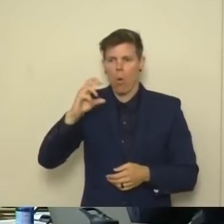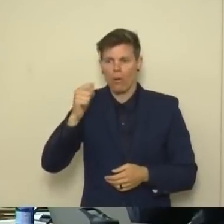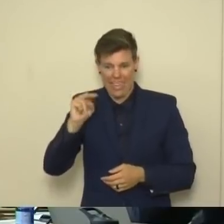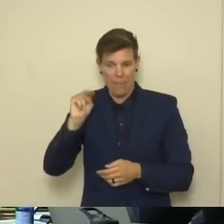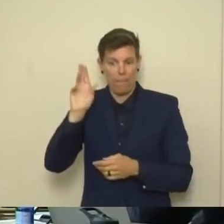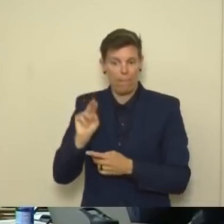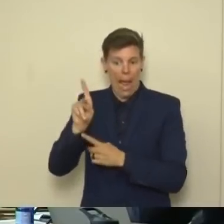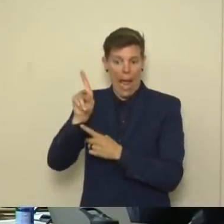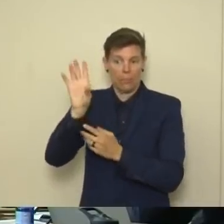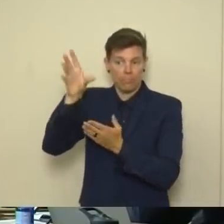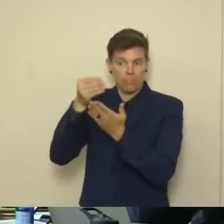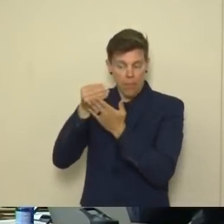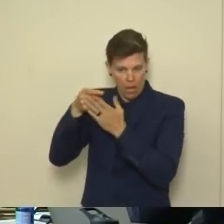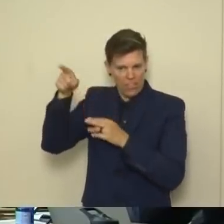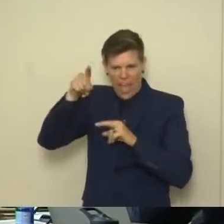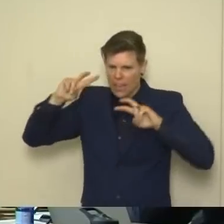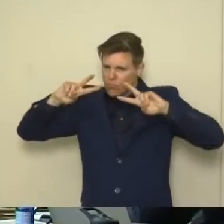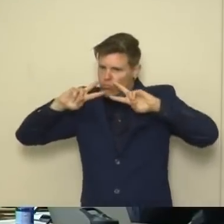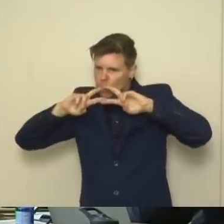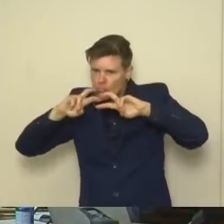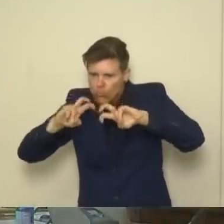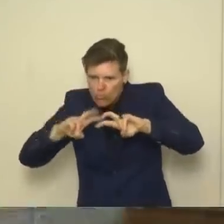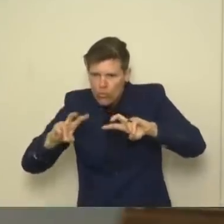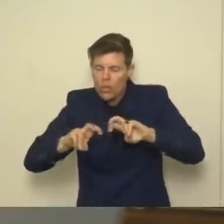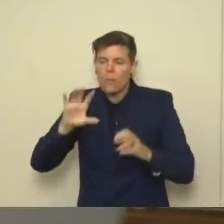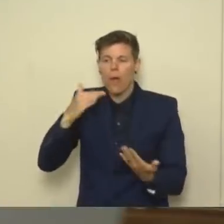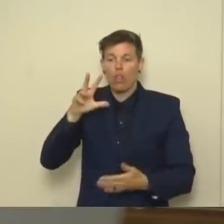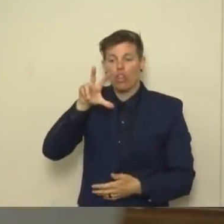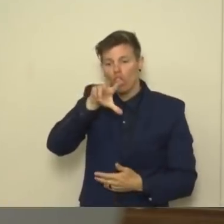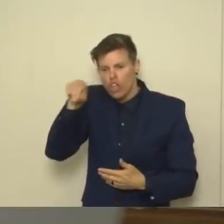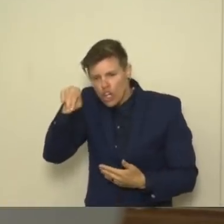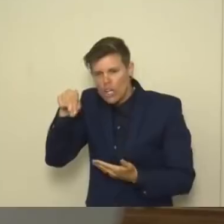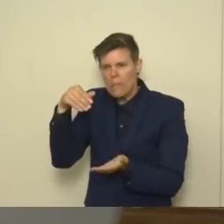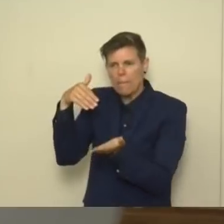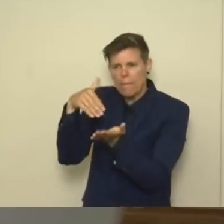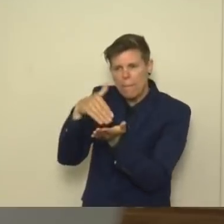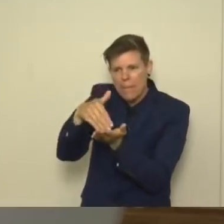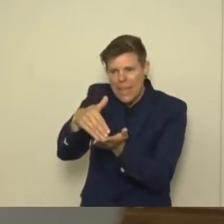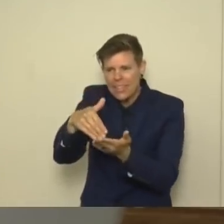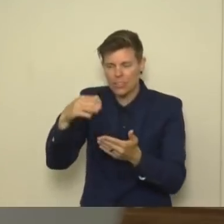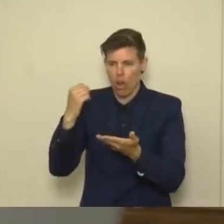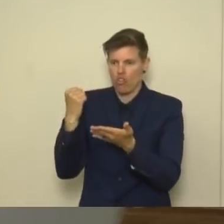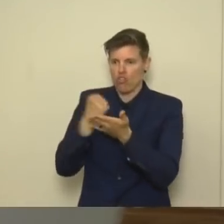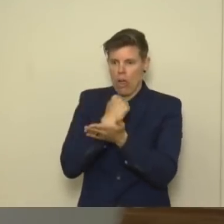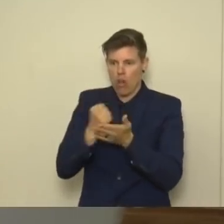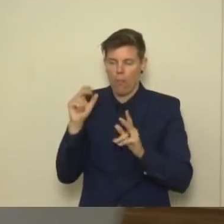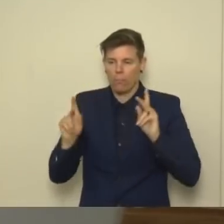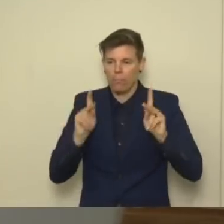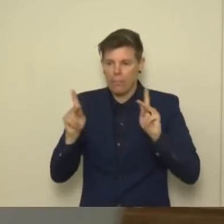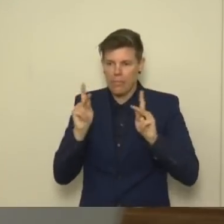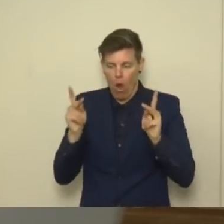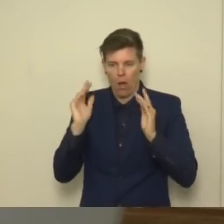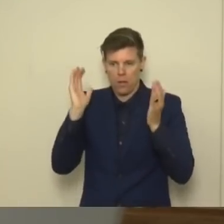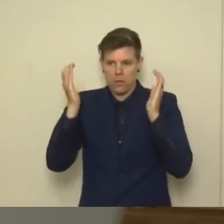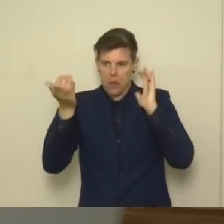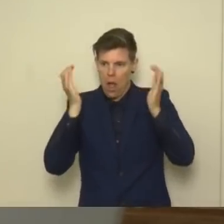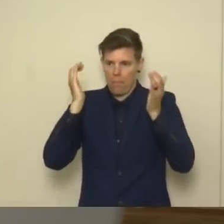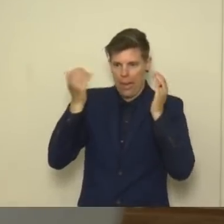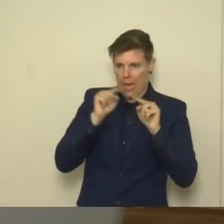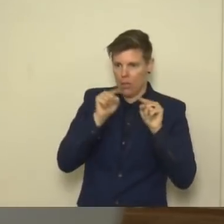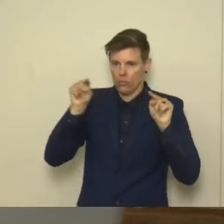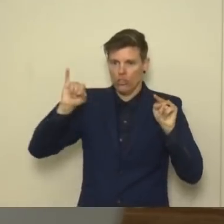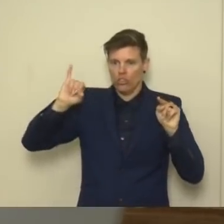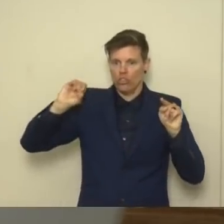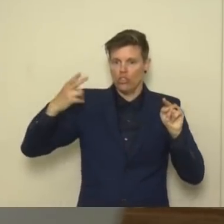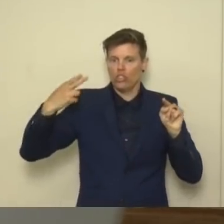analyzing 30 million Chase credit card holders from around the country, combining them with the Johns Hopkins data on COVID-19